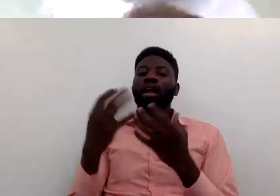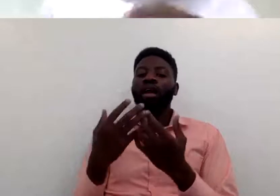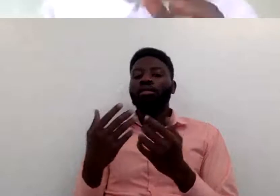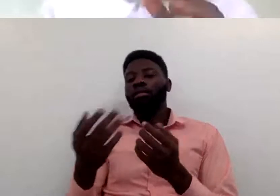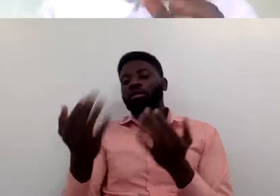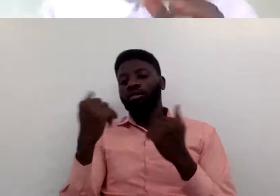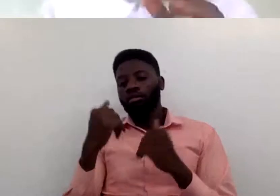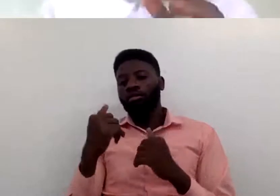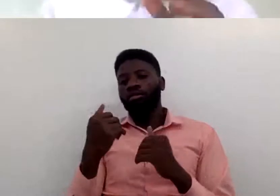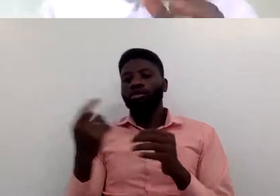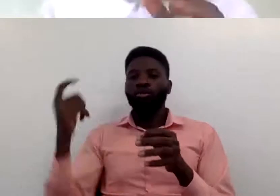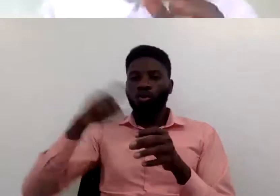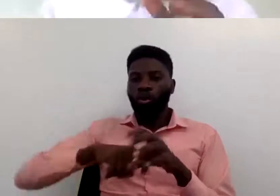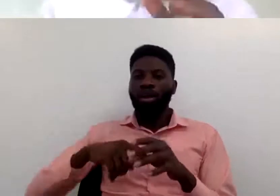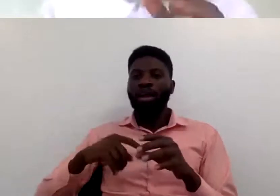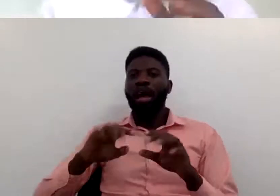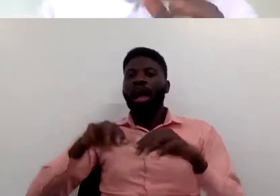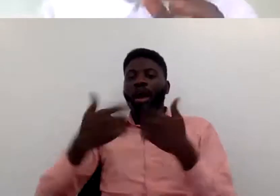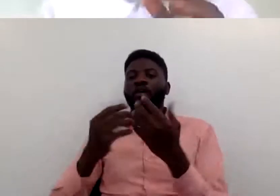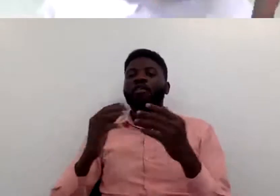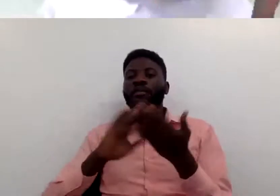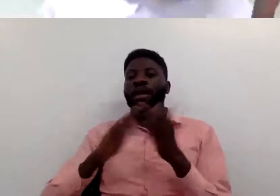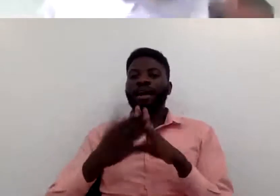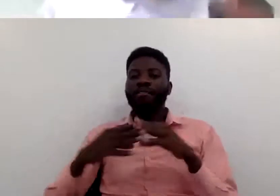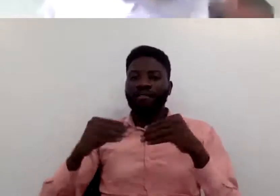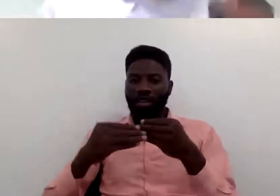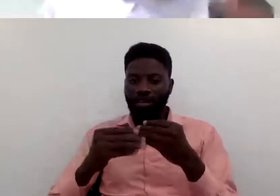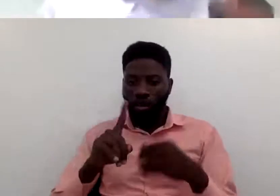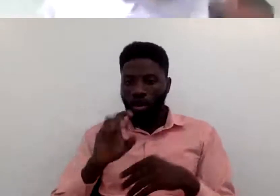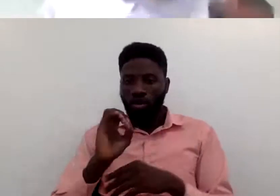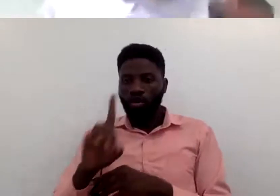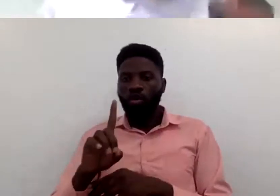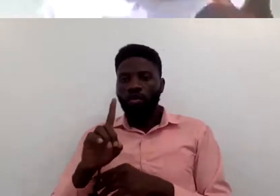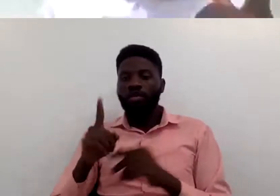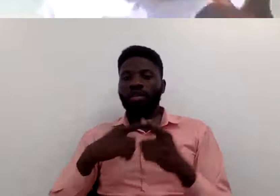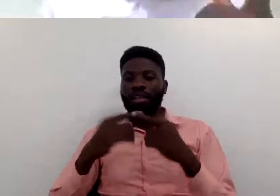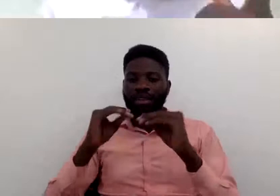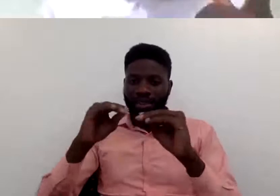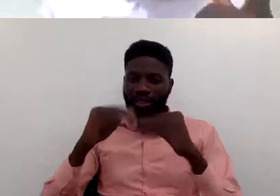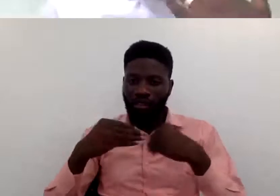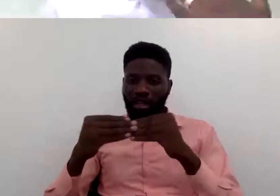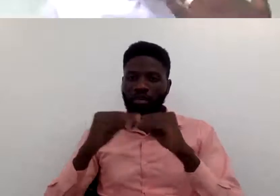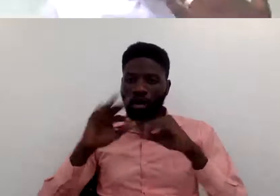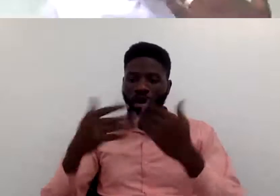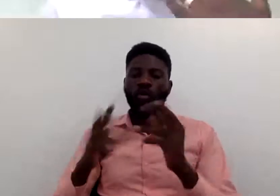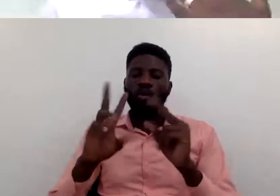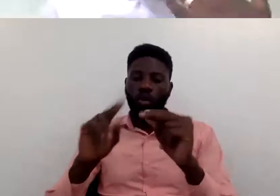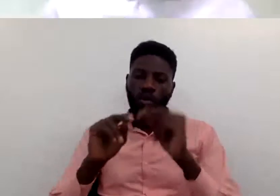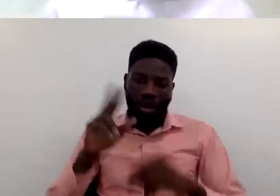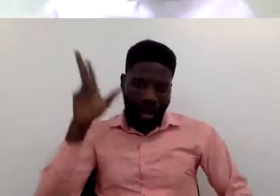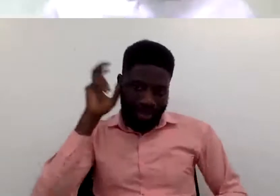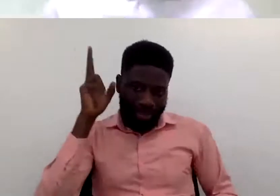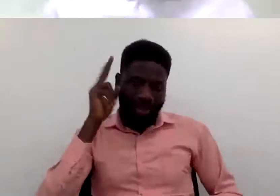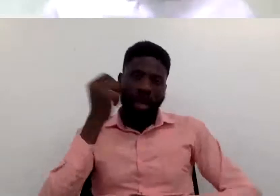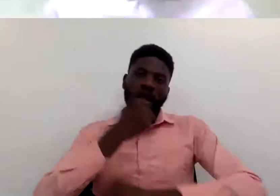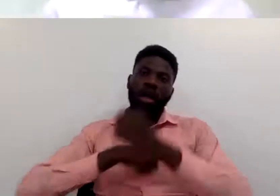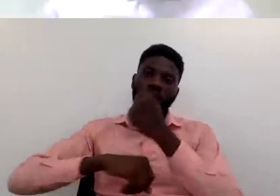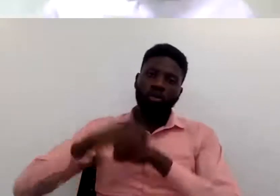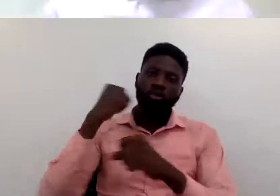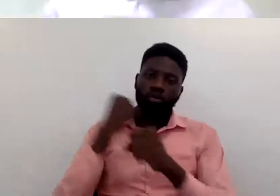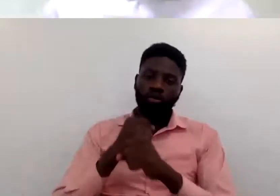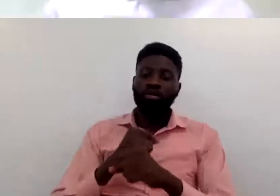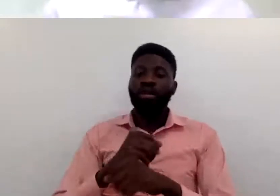Agile 101. And in this class, we are going to teach you how to be agile. You will learn by listening, by doing. And I think those